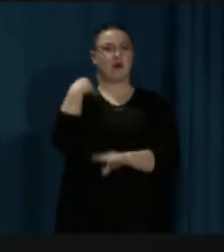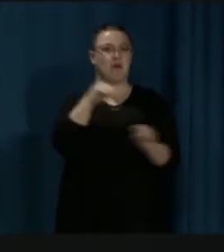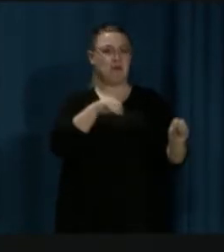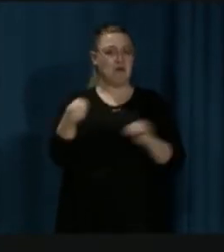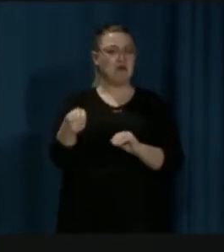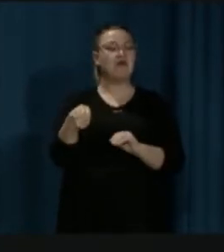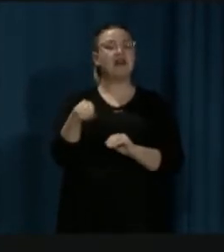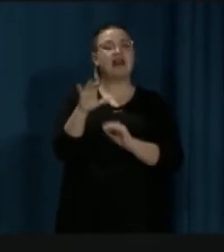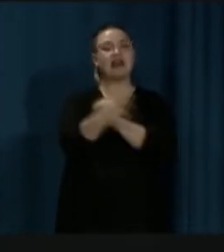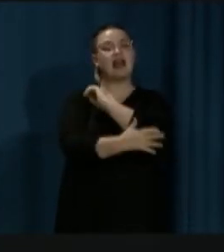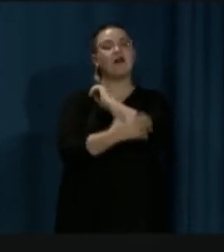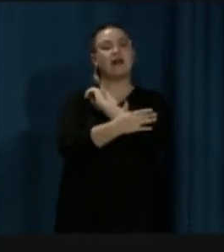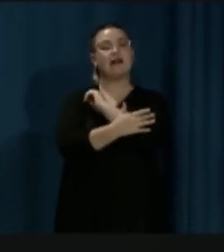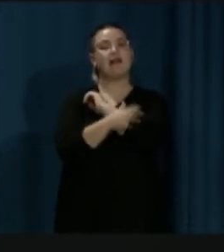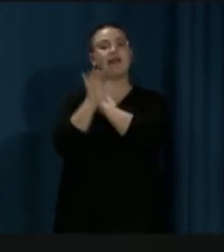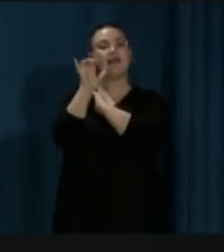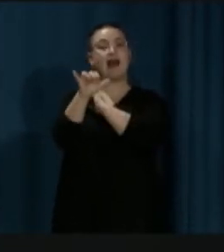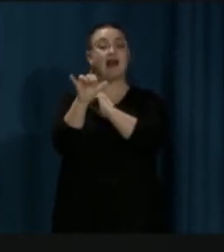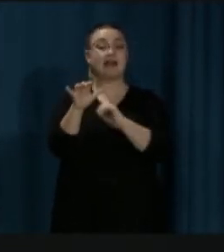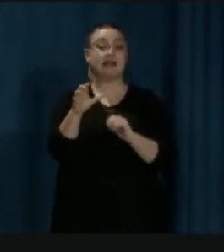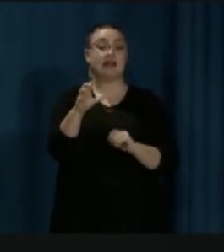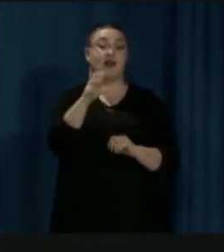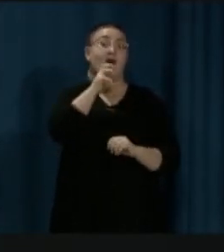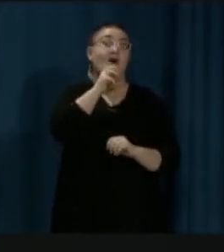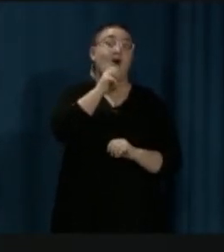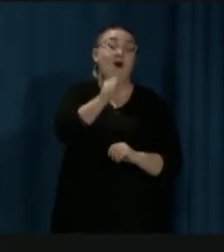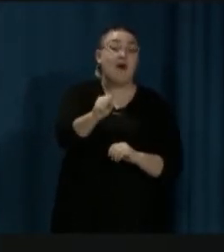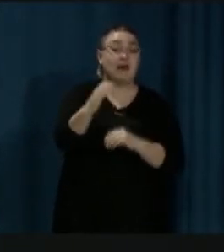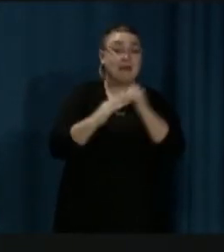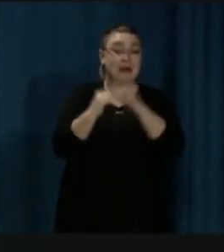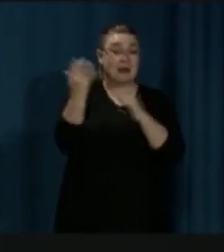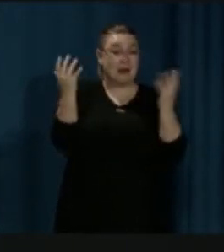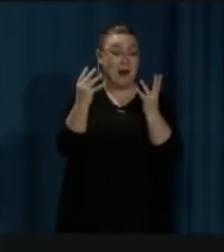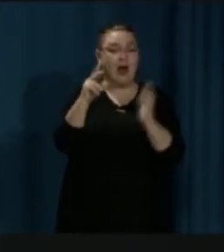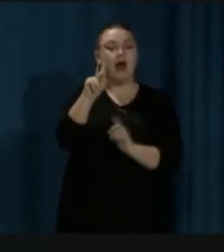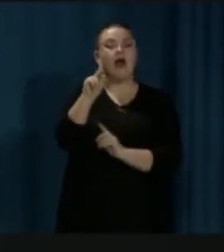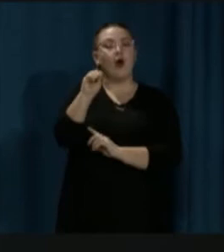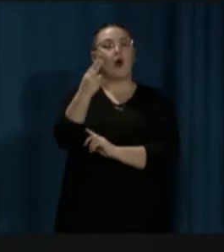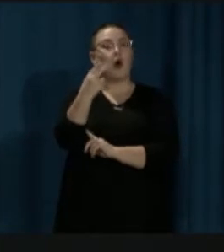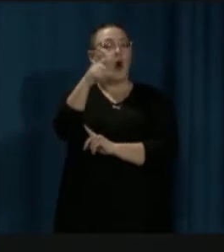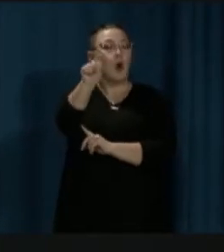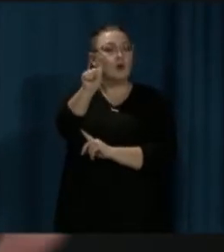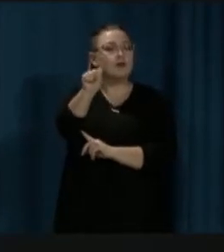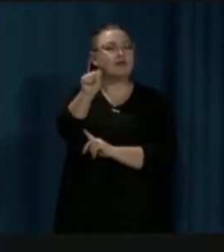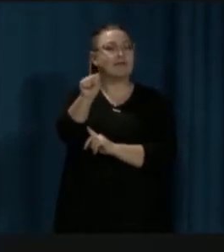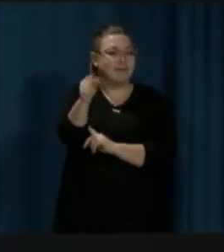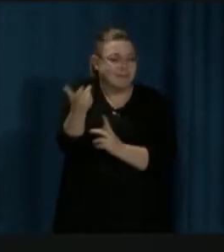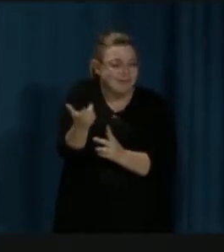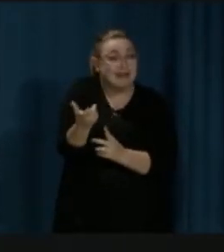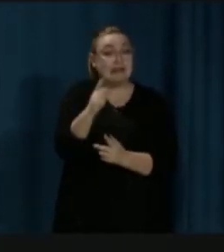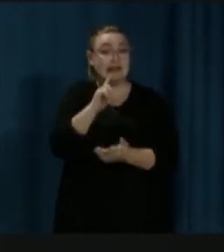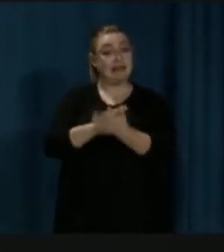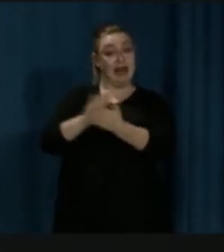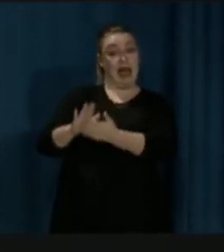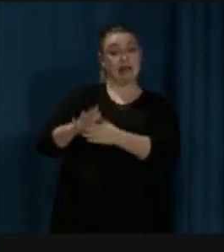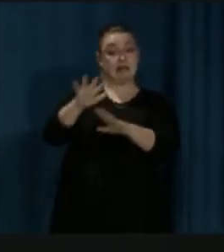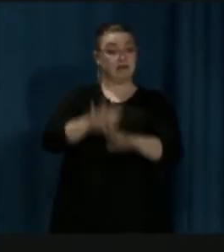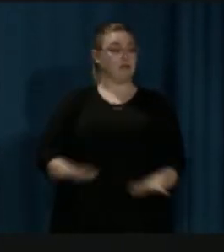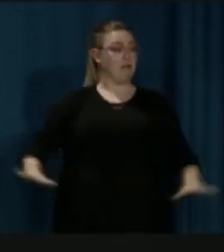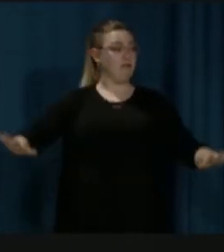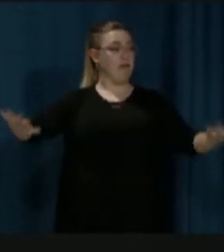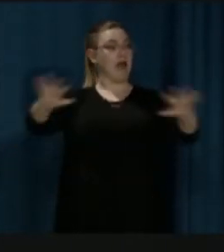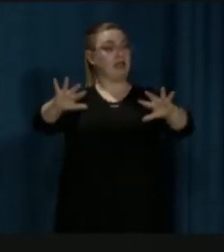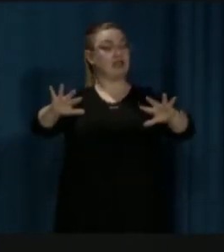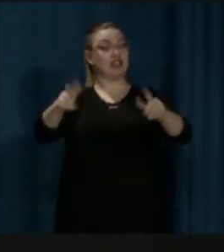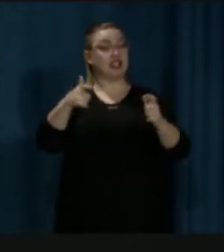Elections is in an old renovated Kohl's, which is which is good though, because it's very large. It provides a lot of space given there's